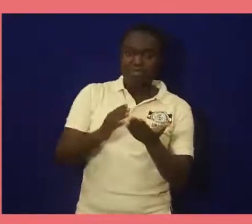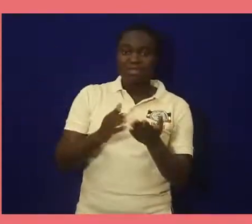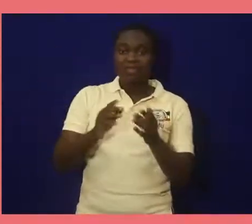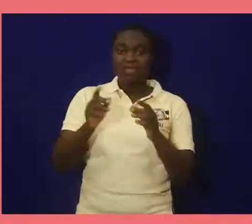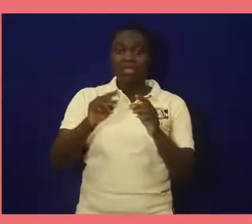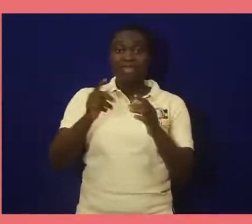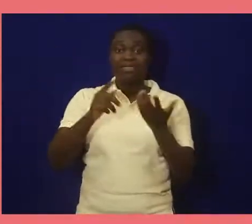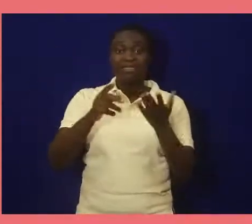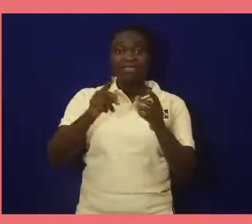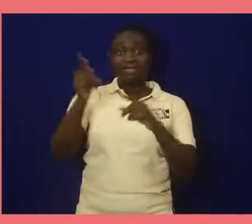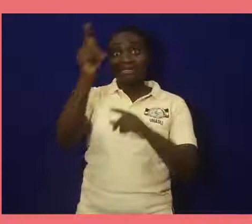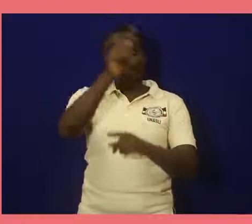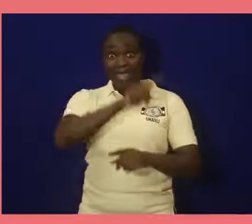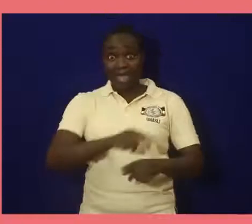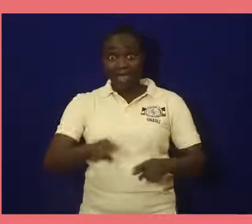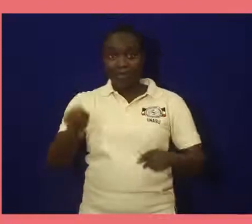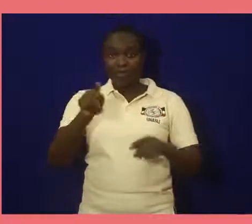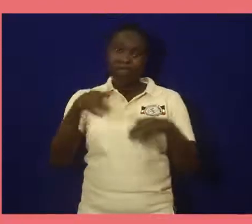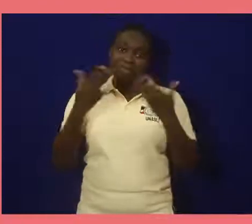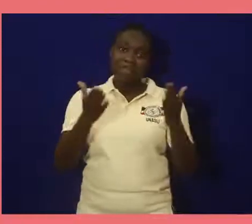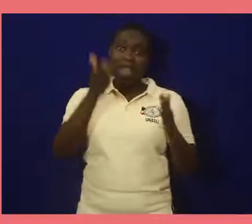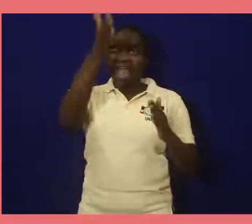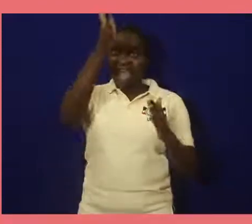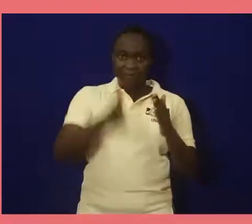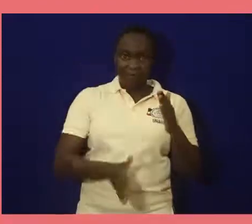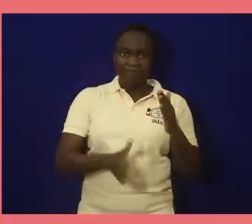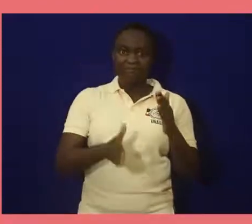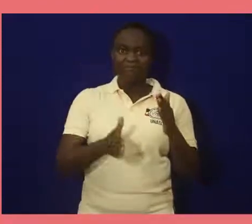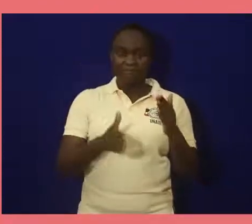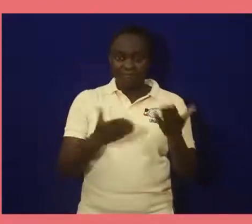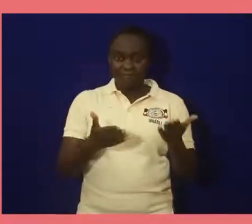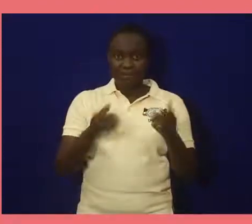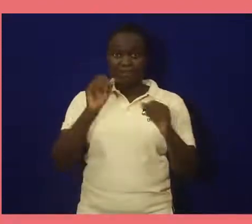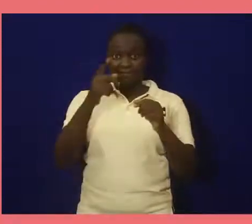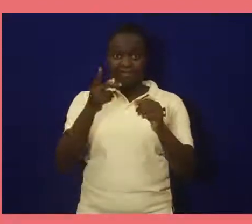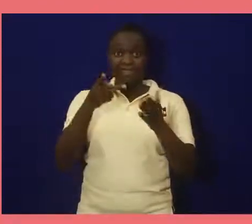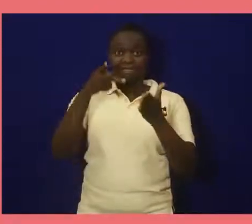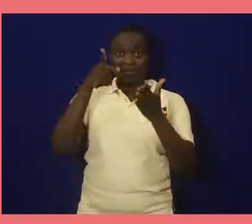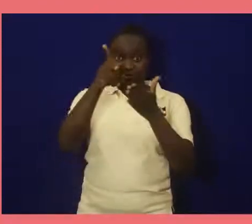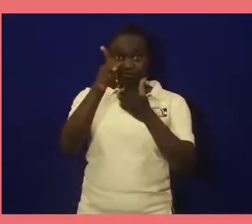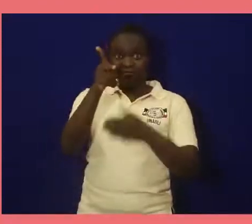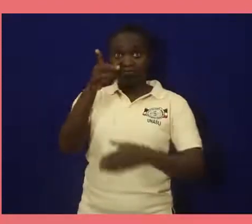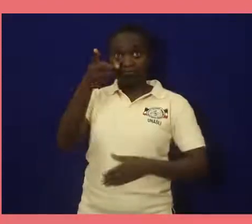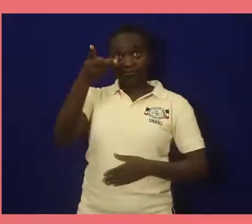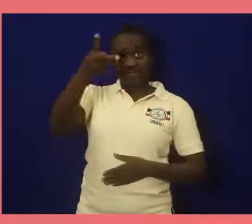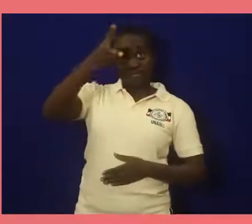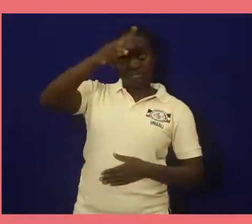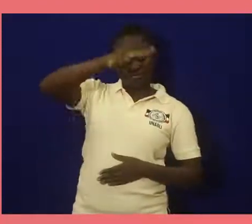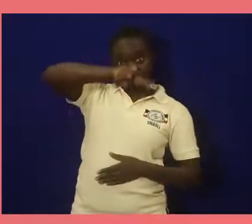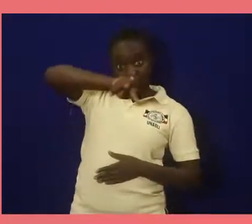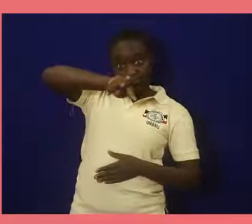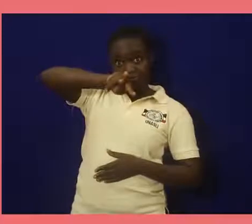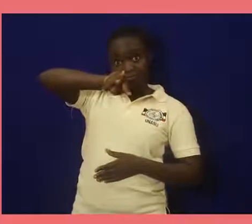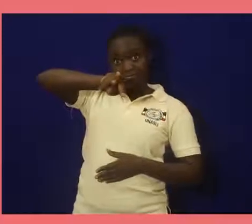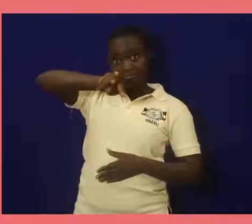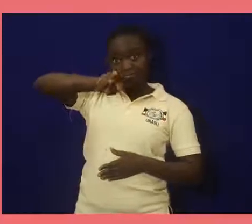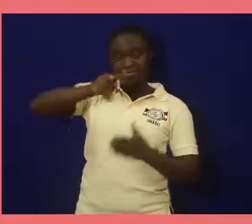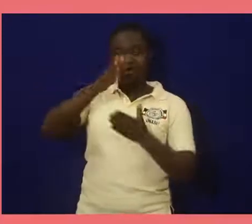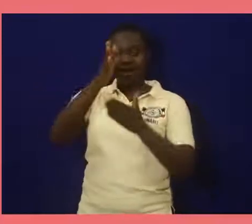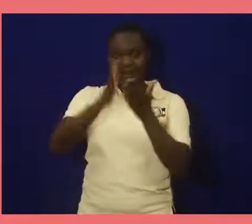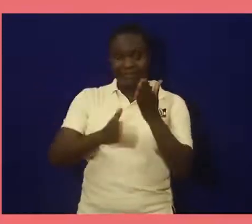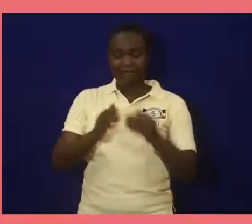or a half circle. Draw a circle or just a half